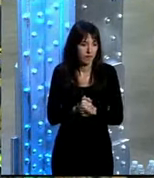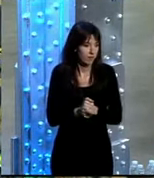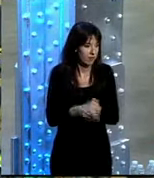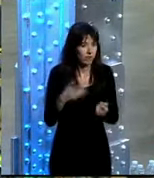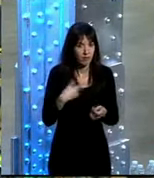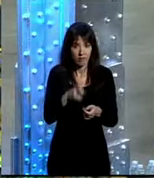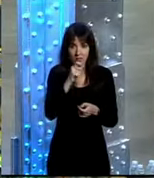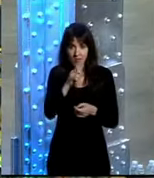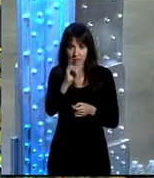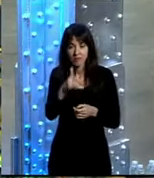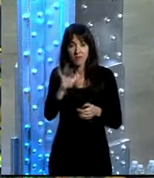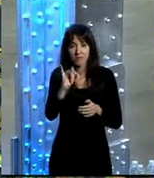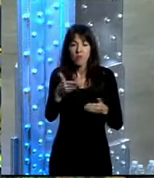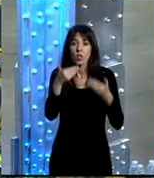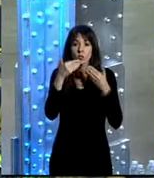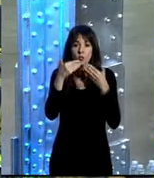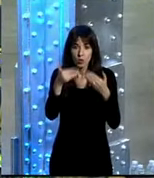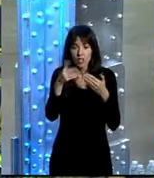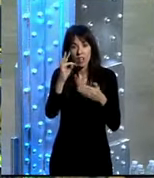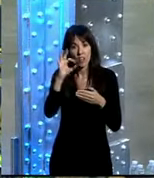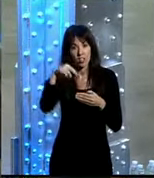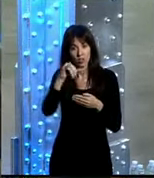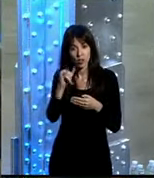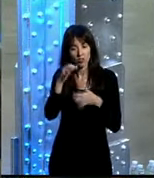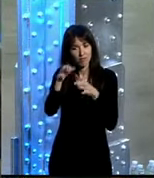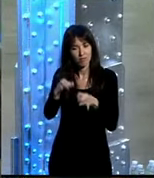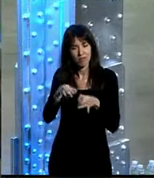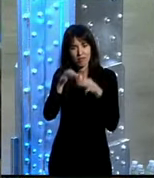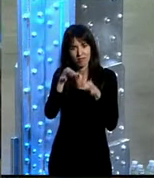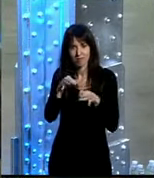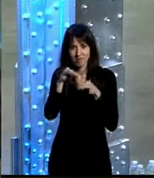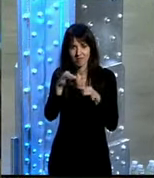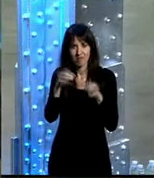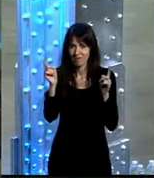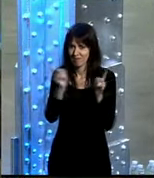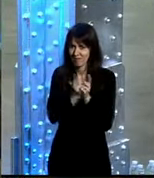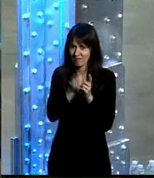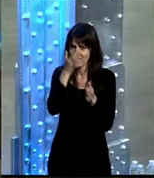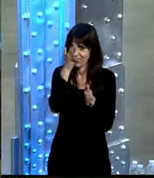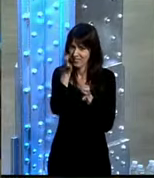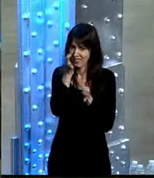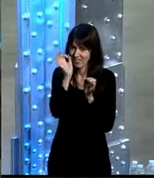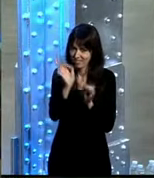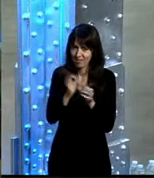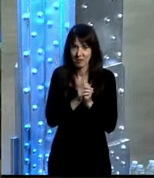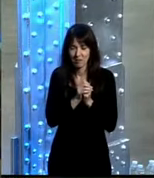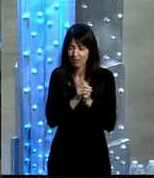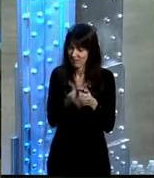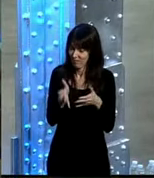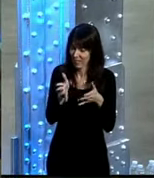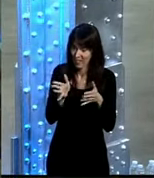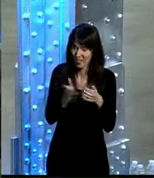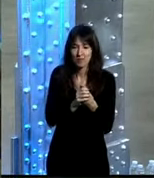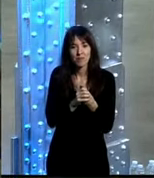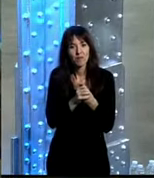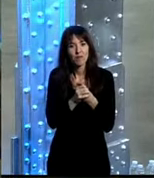I've got a mic already, so yes. Well, thank you, Tony. You're always short